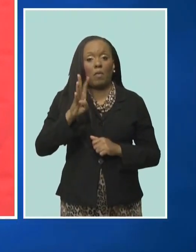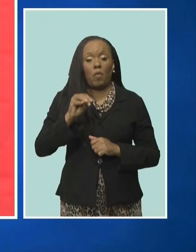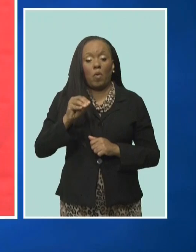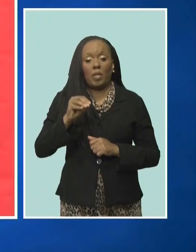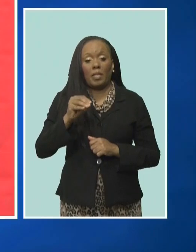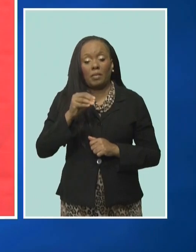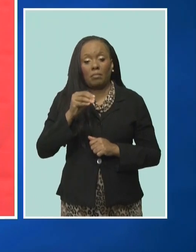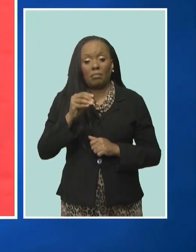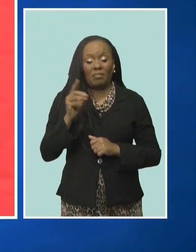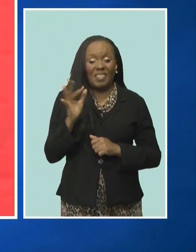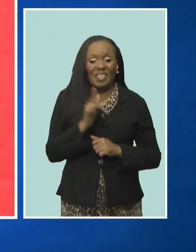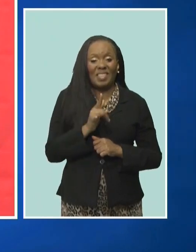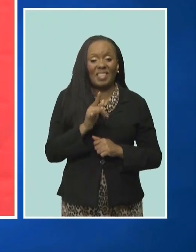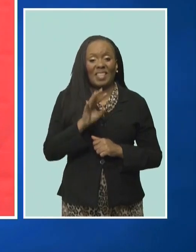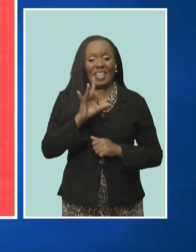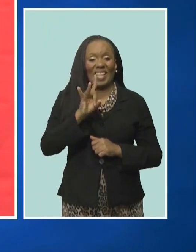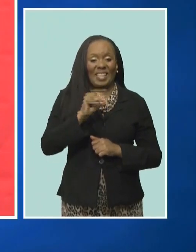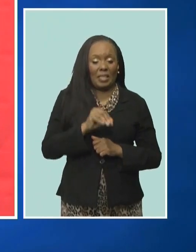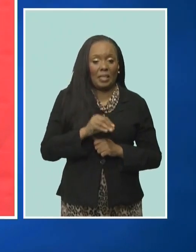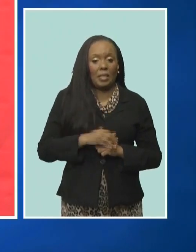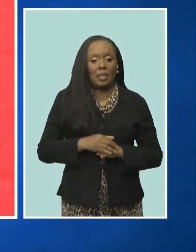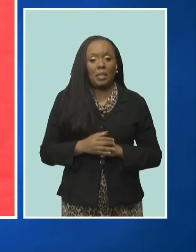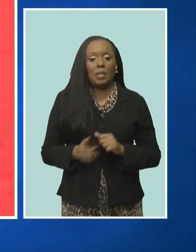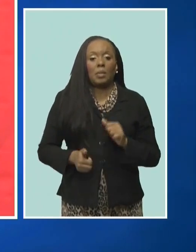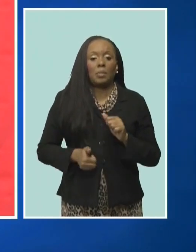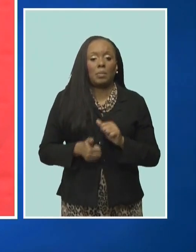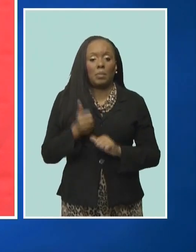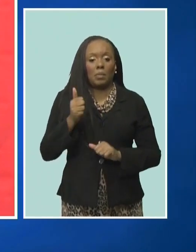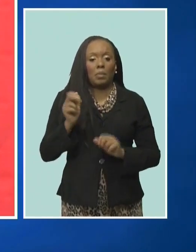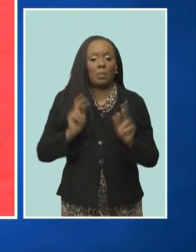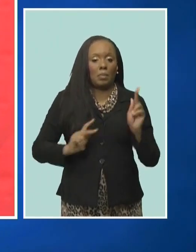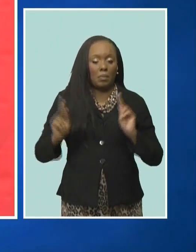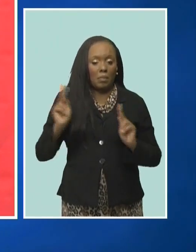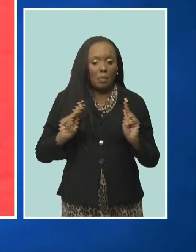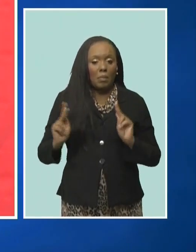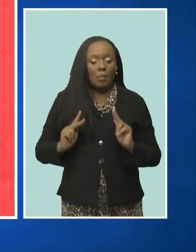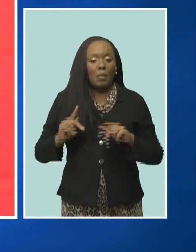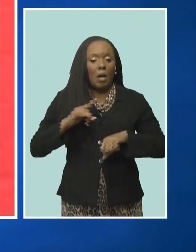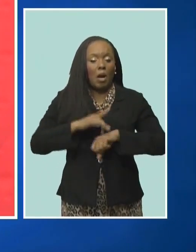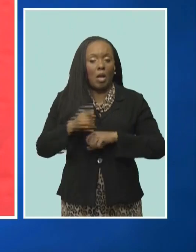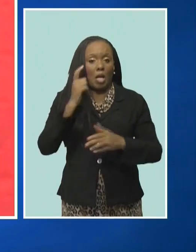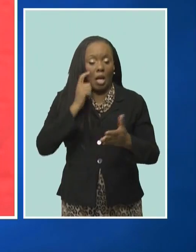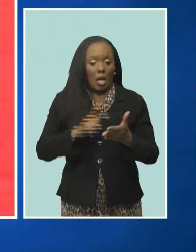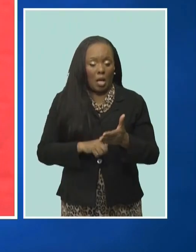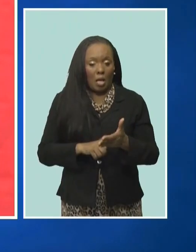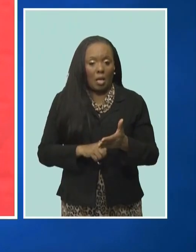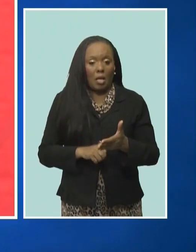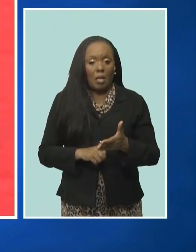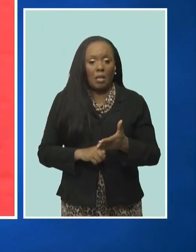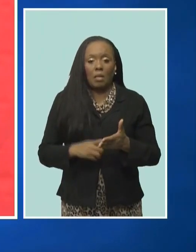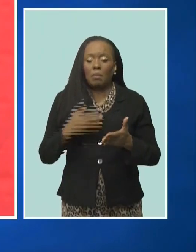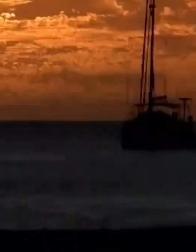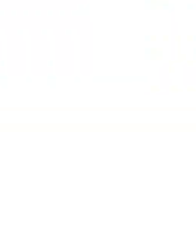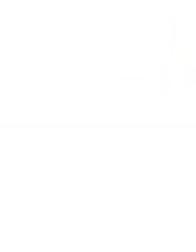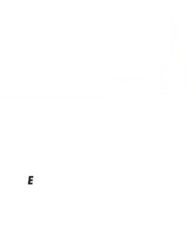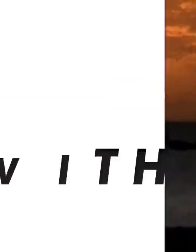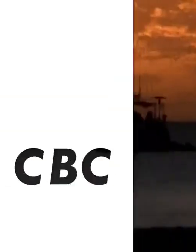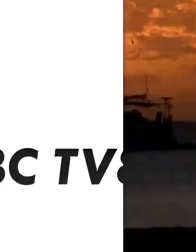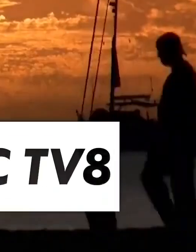I'm happy to report that most of these patients were early diagnosis, resulting in a good